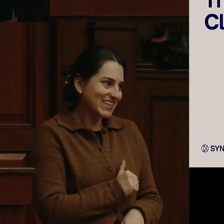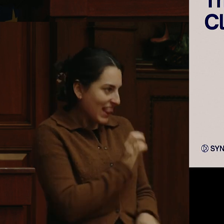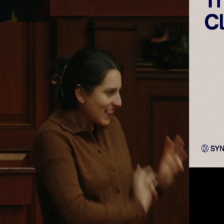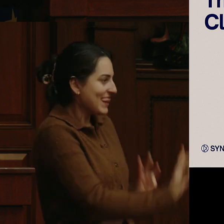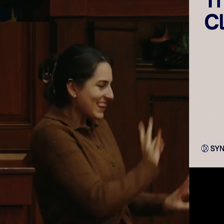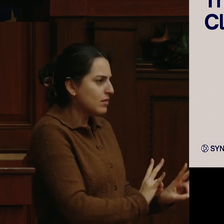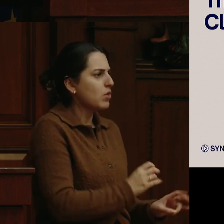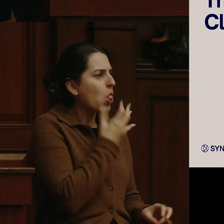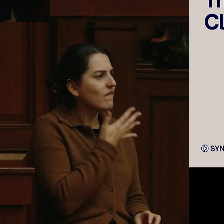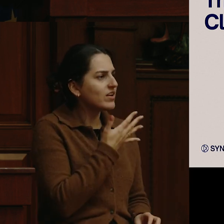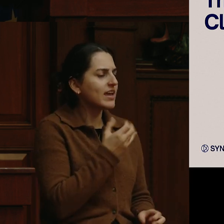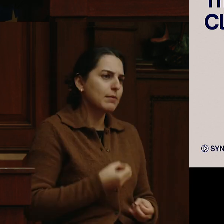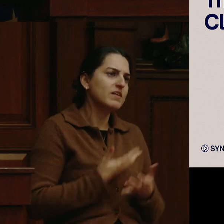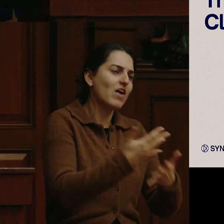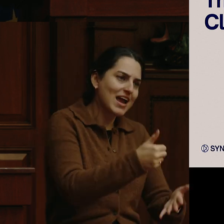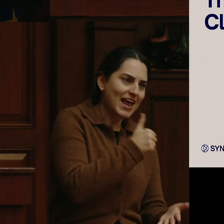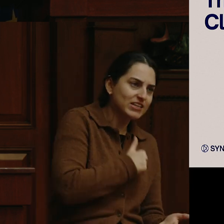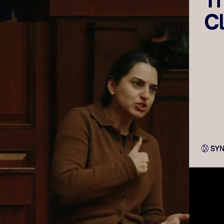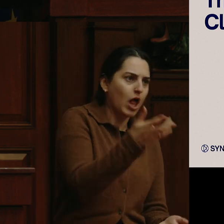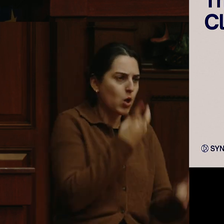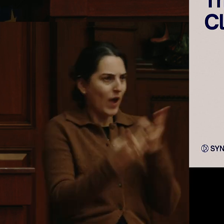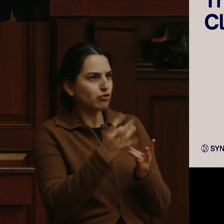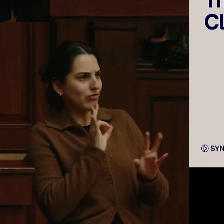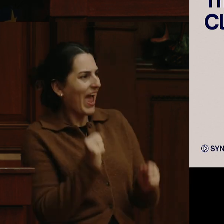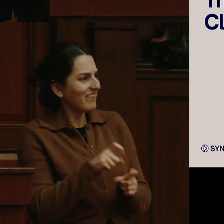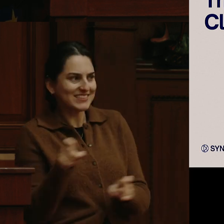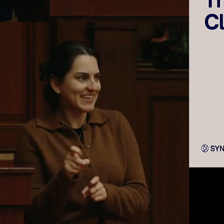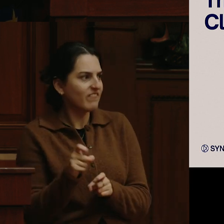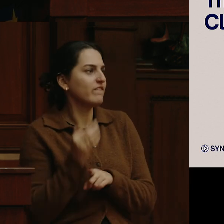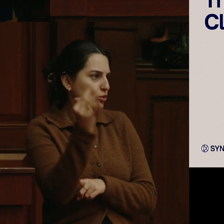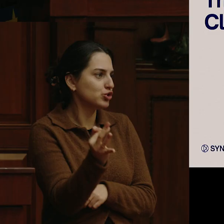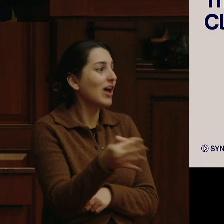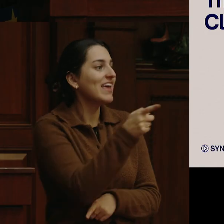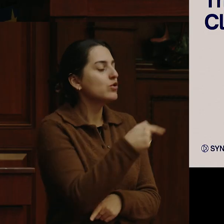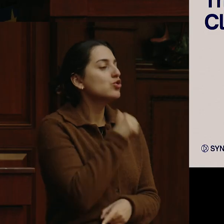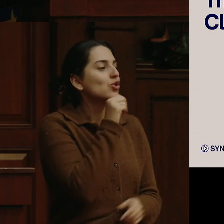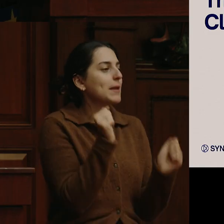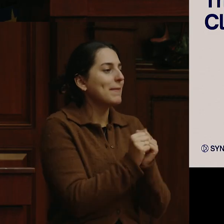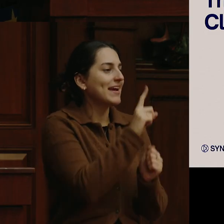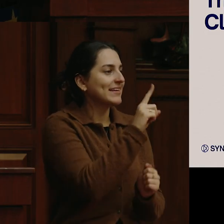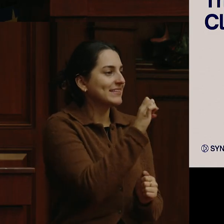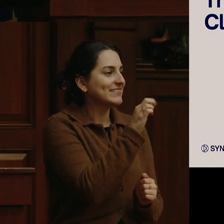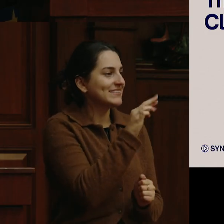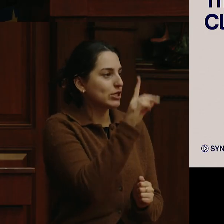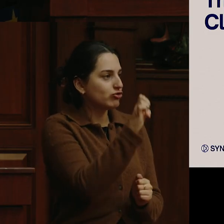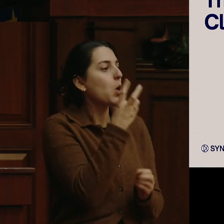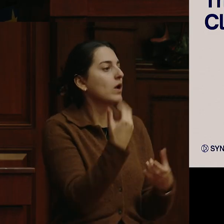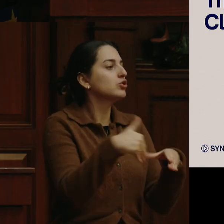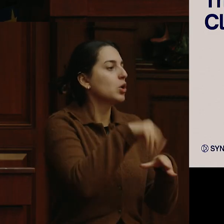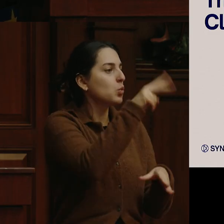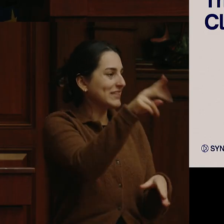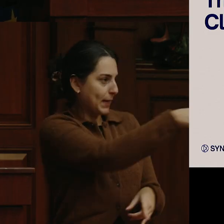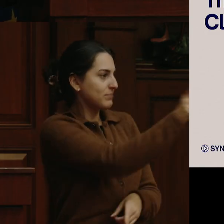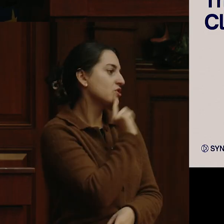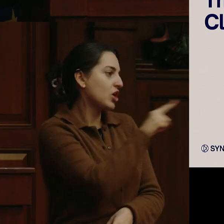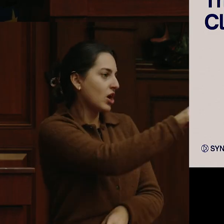to provide the answers, to provide the questions. If you haven't met Deirdre and you want to be in our WhatsApp group, find Deirdre. We've